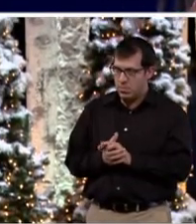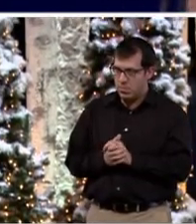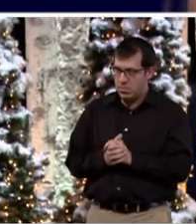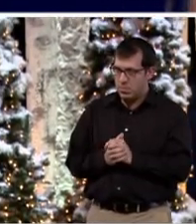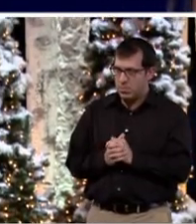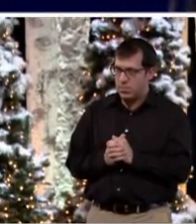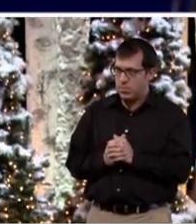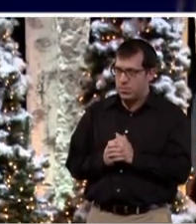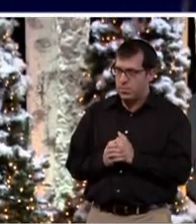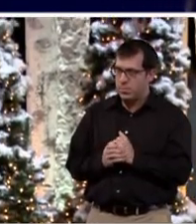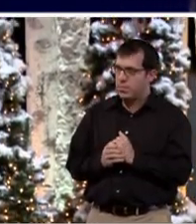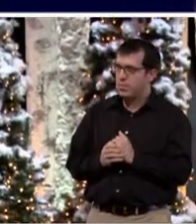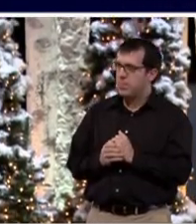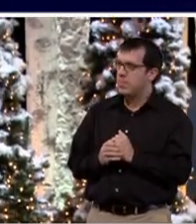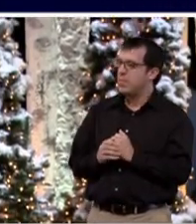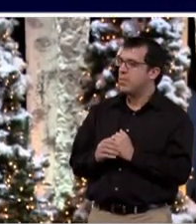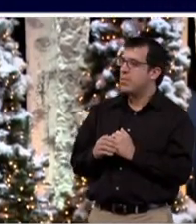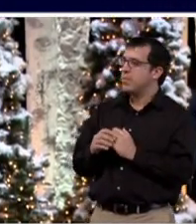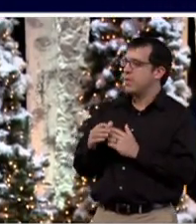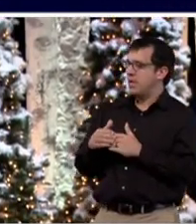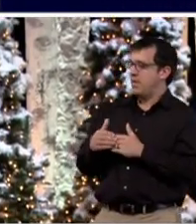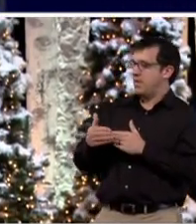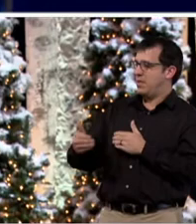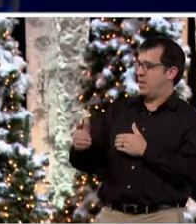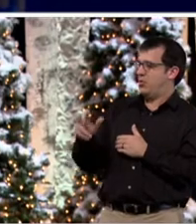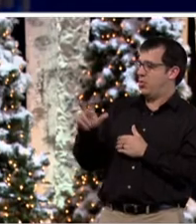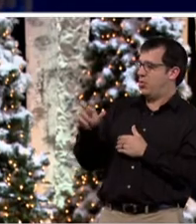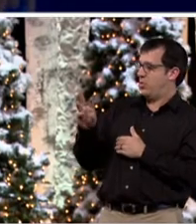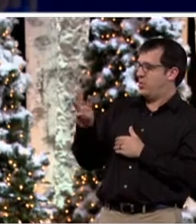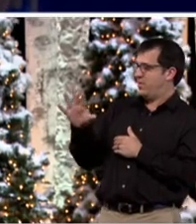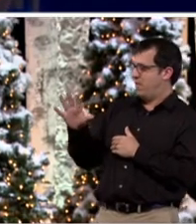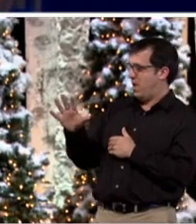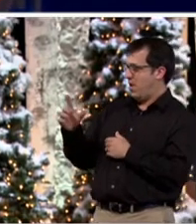in the next 365 days.